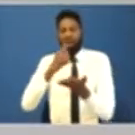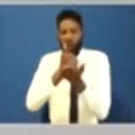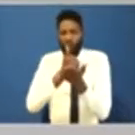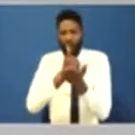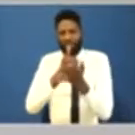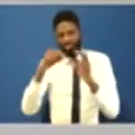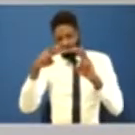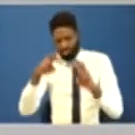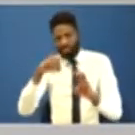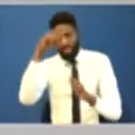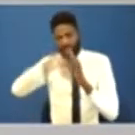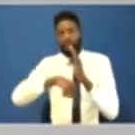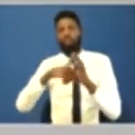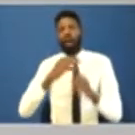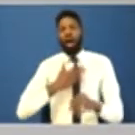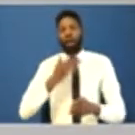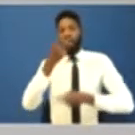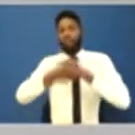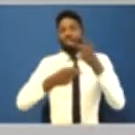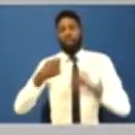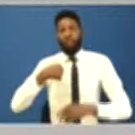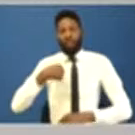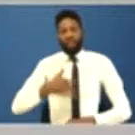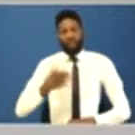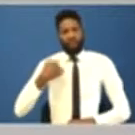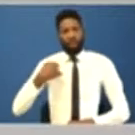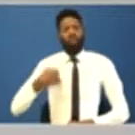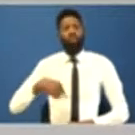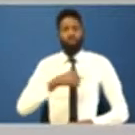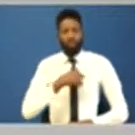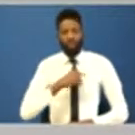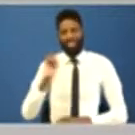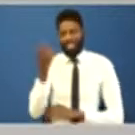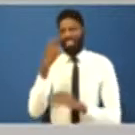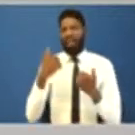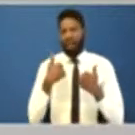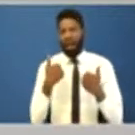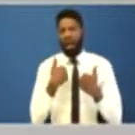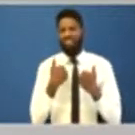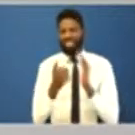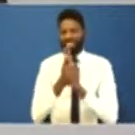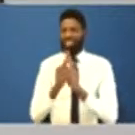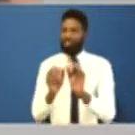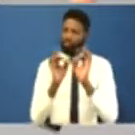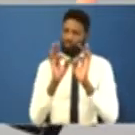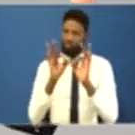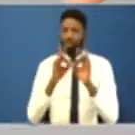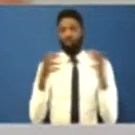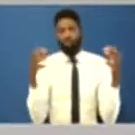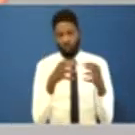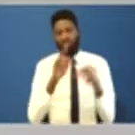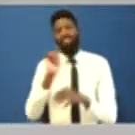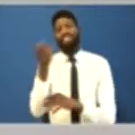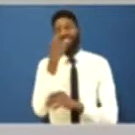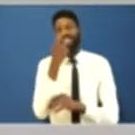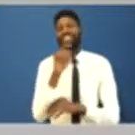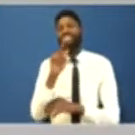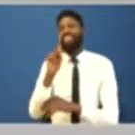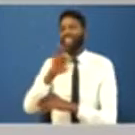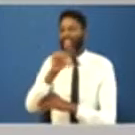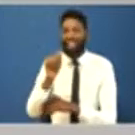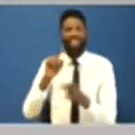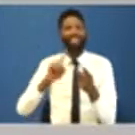operation so i feel like we have a very skilled workforce in kenya whether they're in care a or they work as accountants in the private